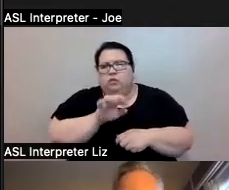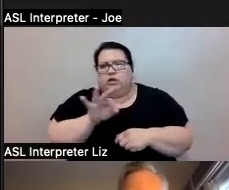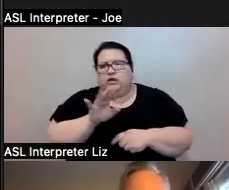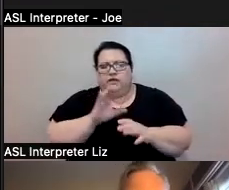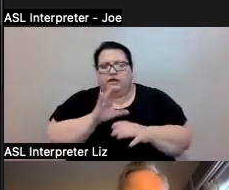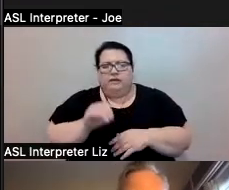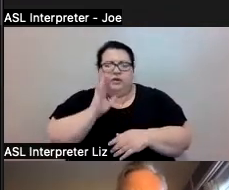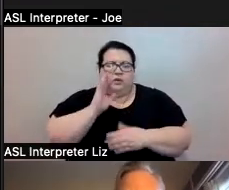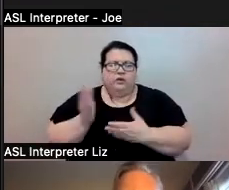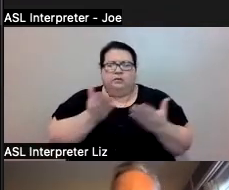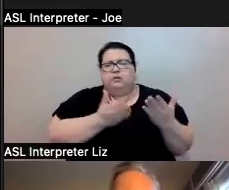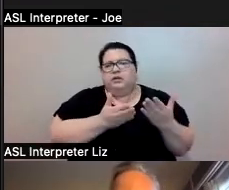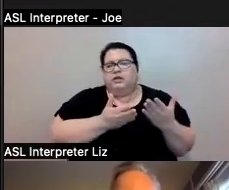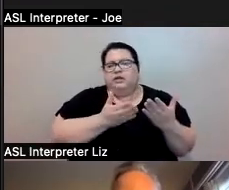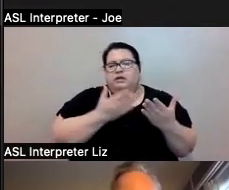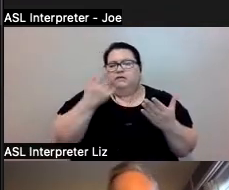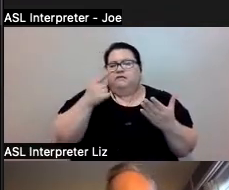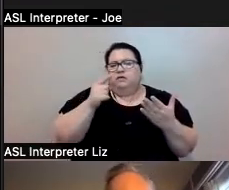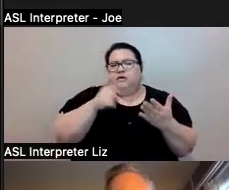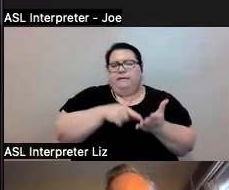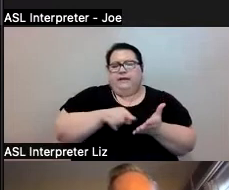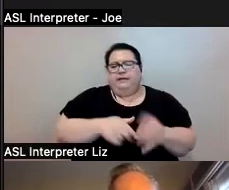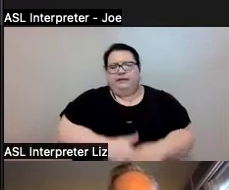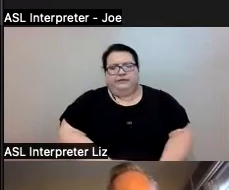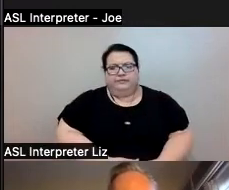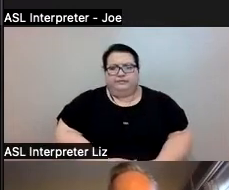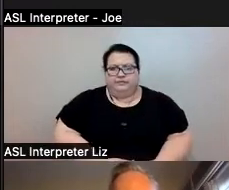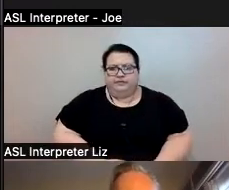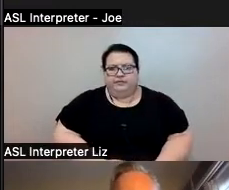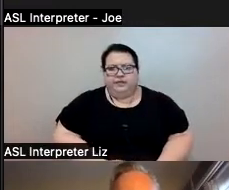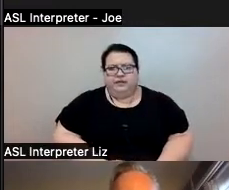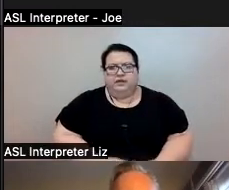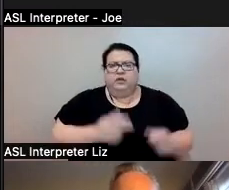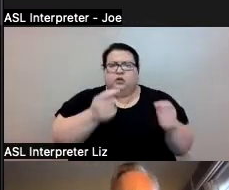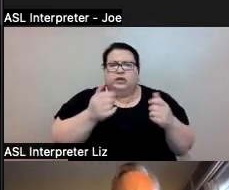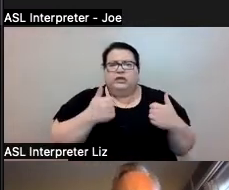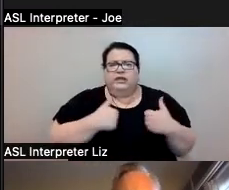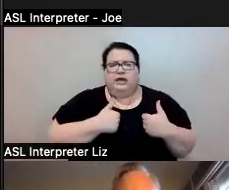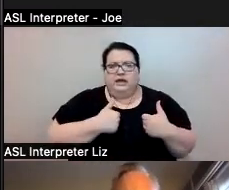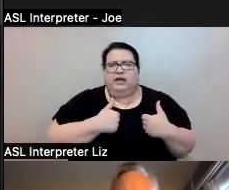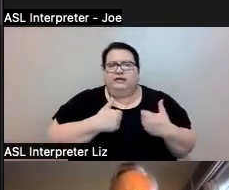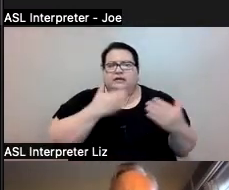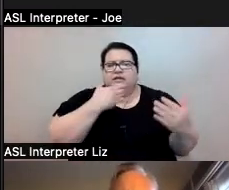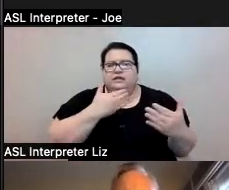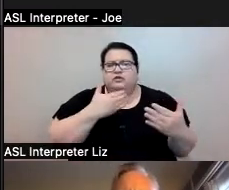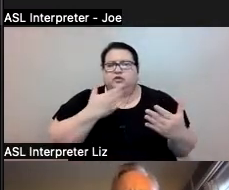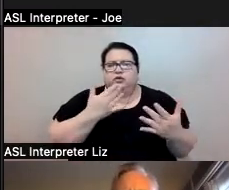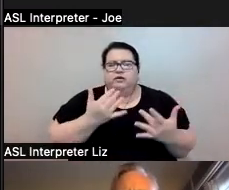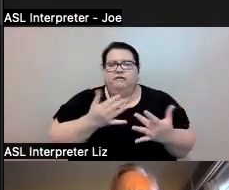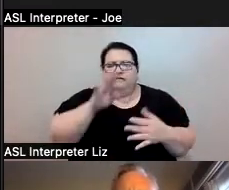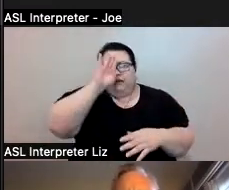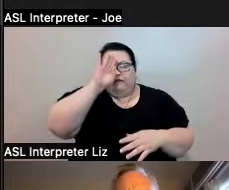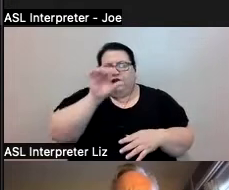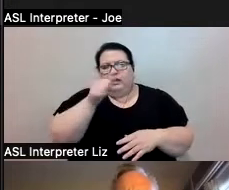that we're going to bring on for payment. And then very quickly, we have a thank you to firefighters and other first